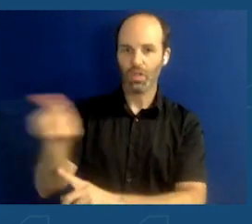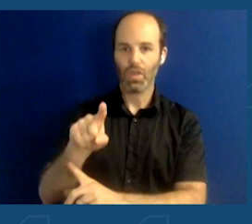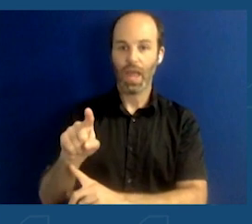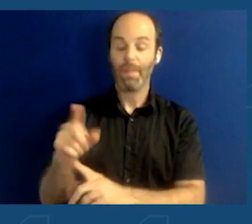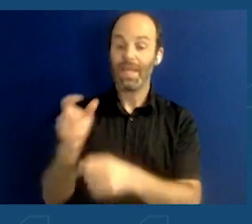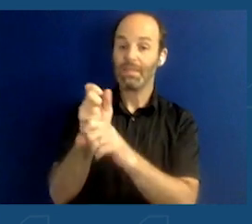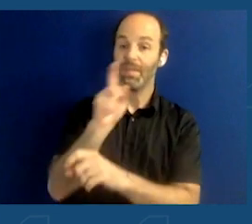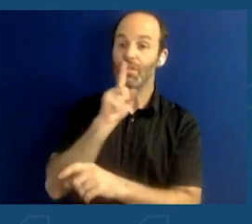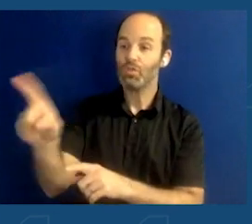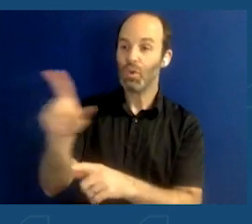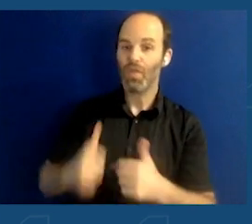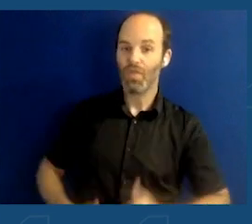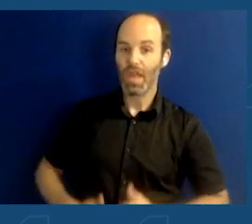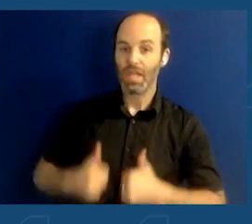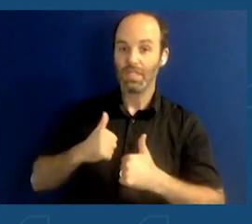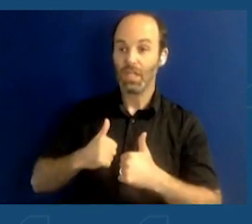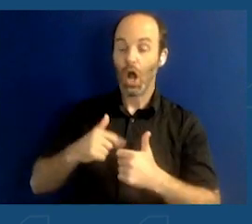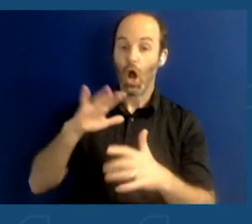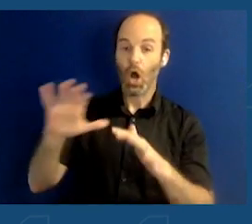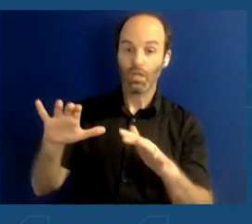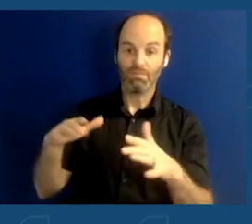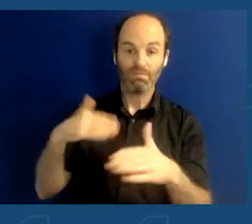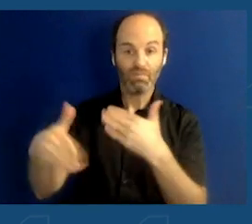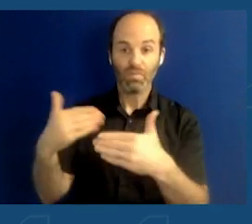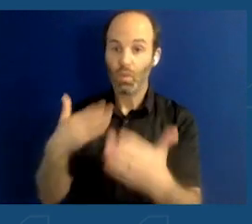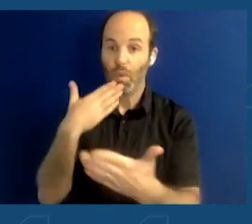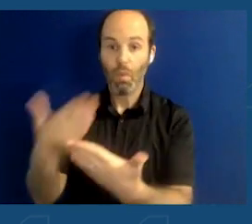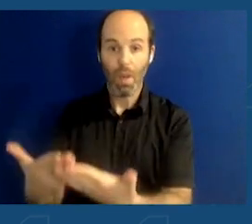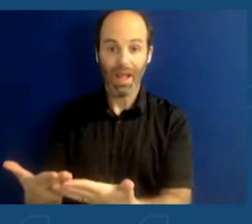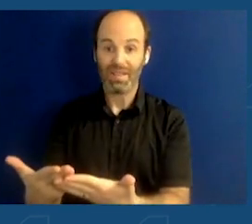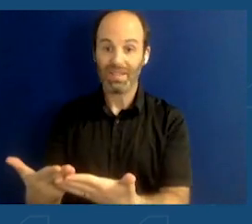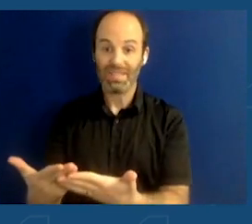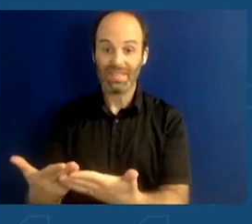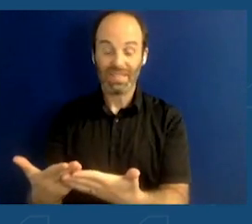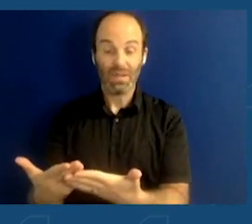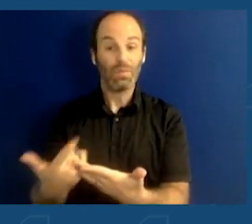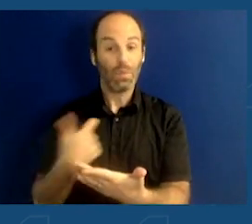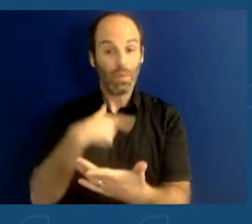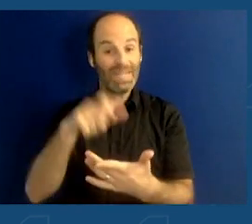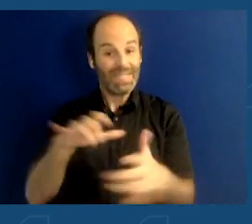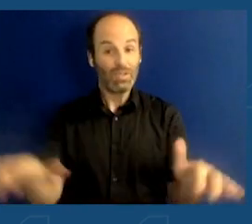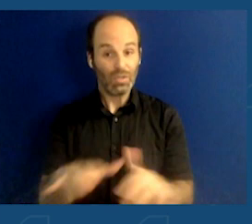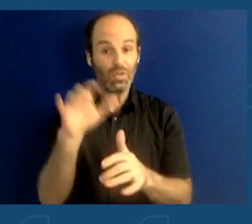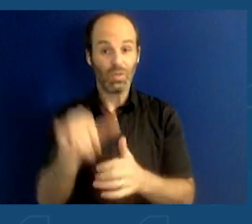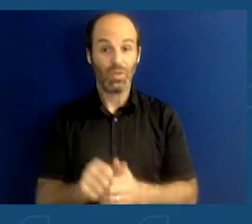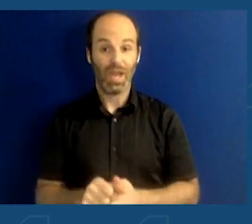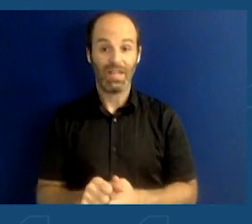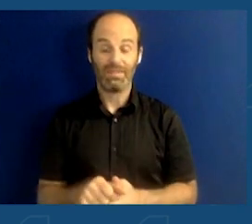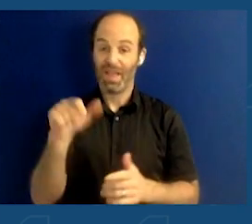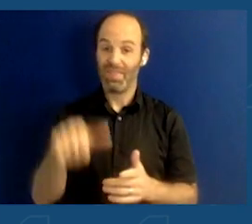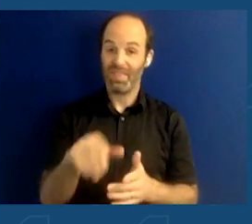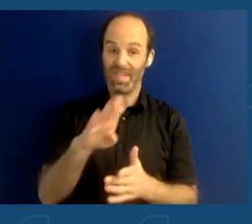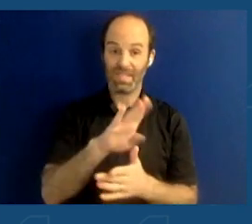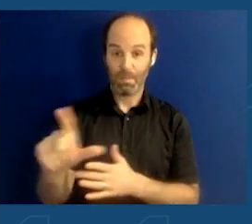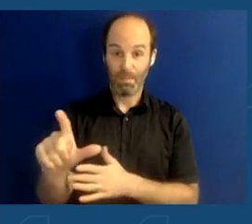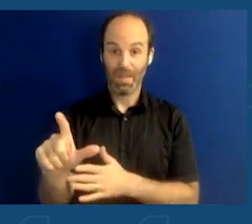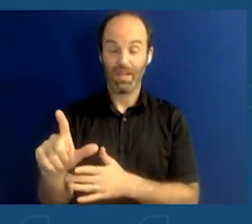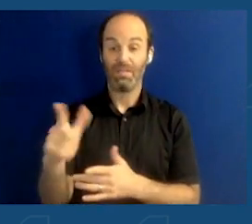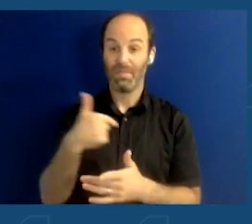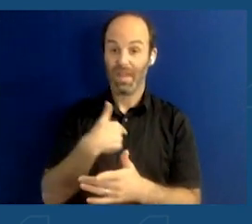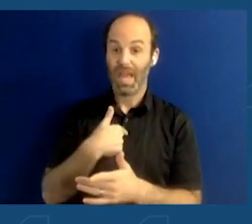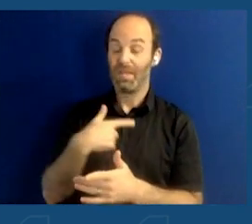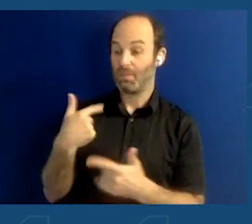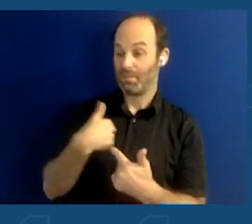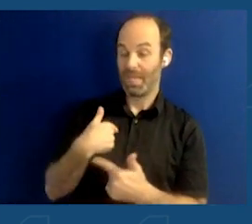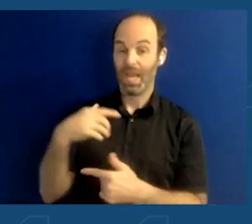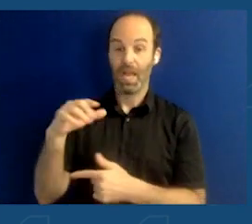well-being. It's the least we can do. So that's why this bill that I sponsor with my colleague, Senator Waive,